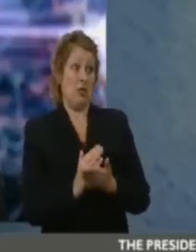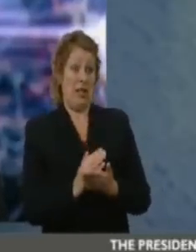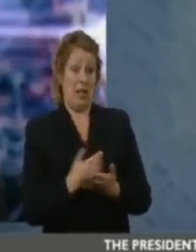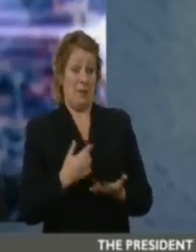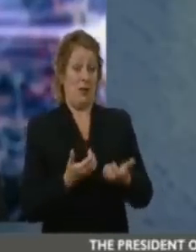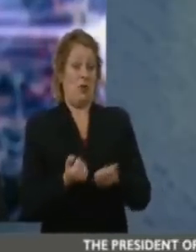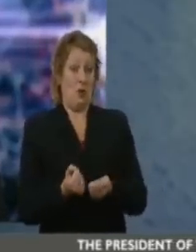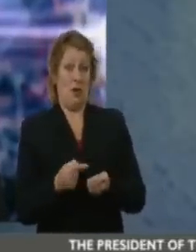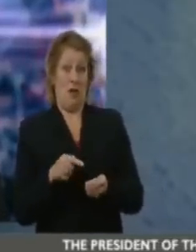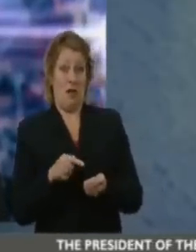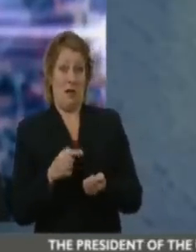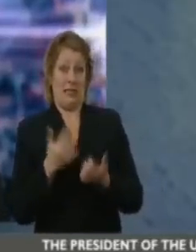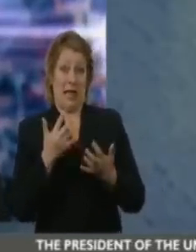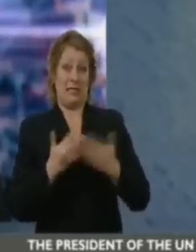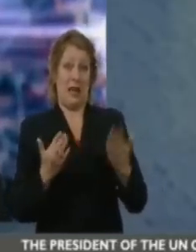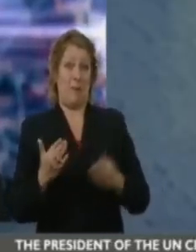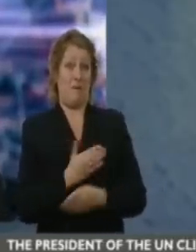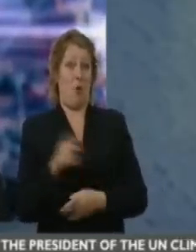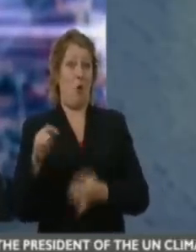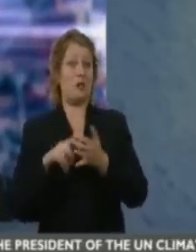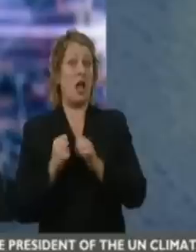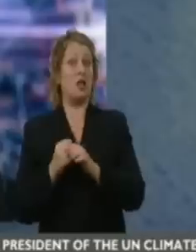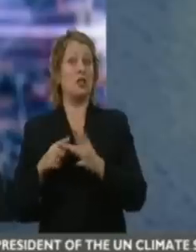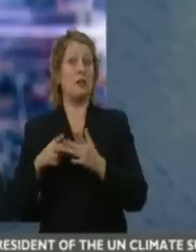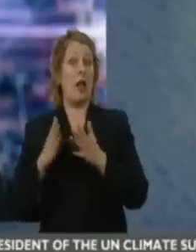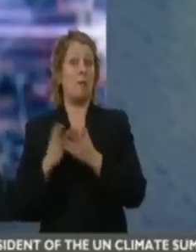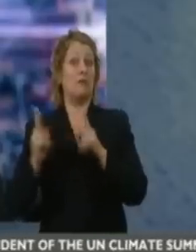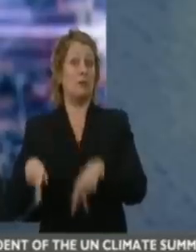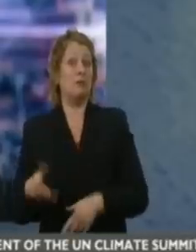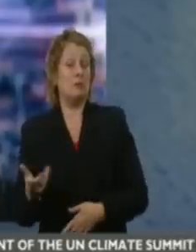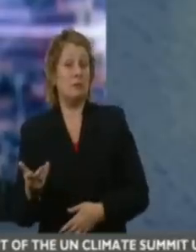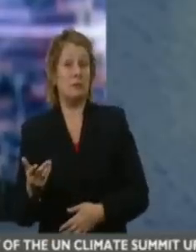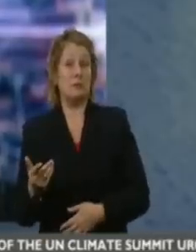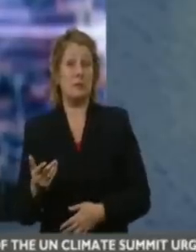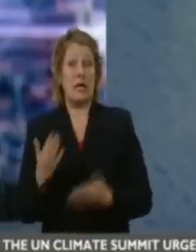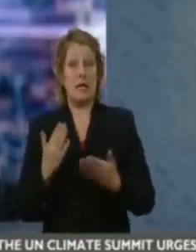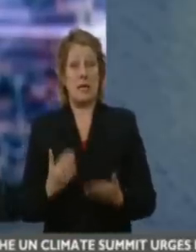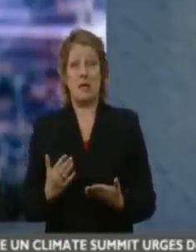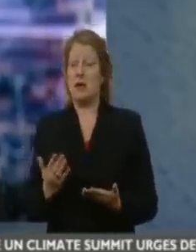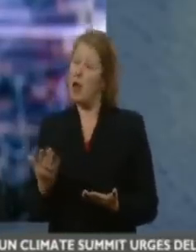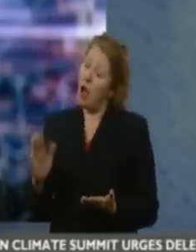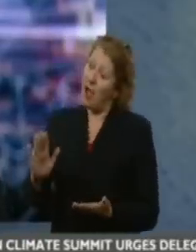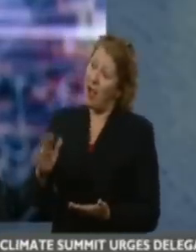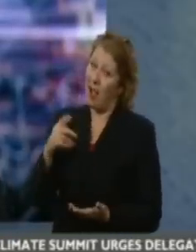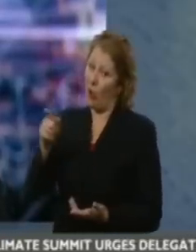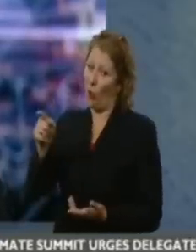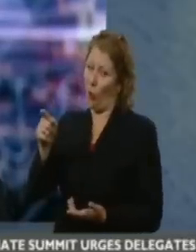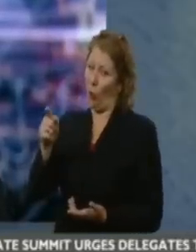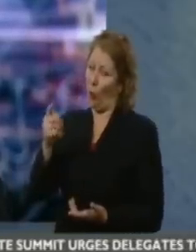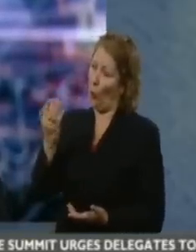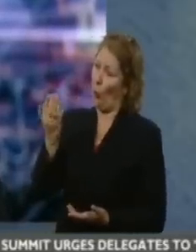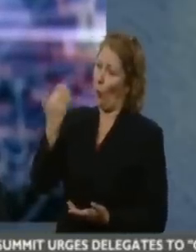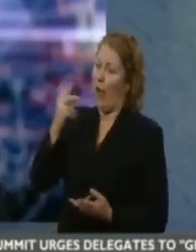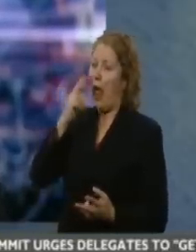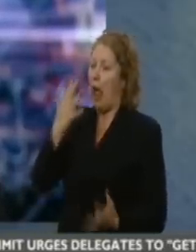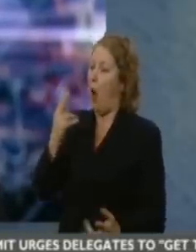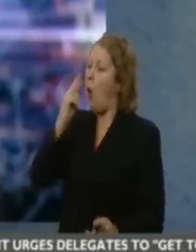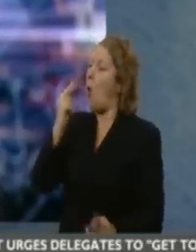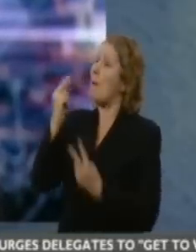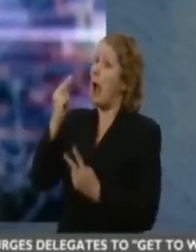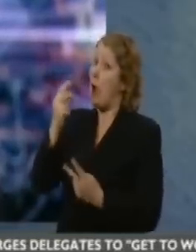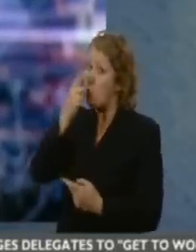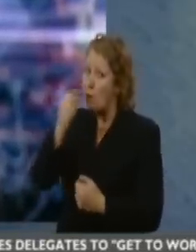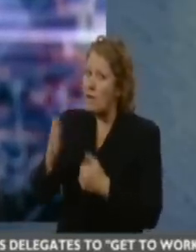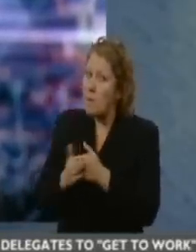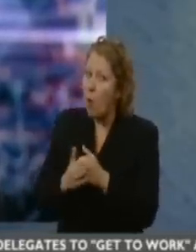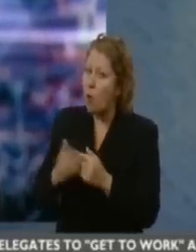killed. And as I say, looking back now, is there anything more you could have done to save his life? Well, we tried doing a lot